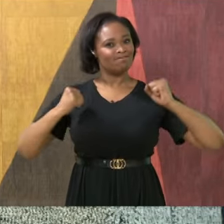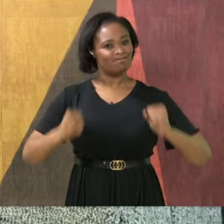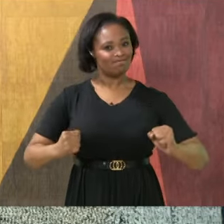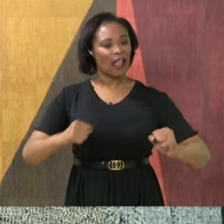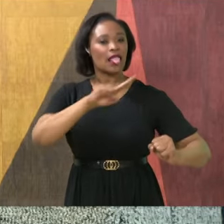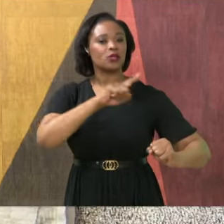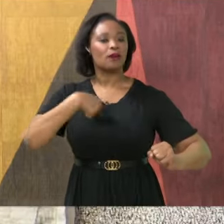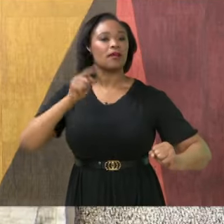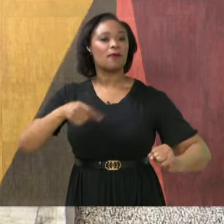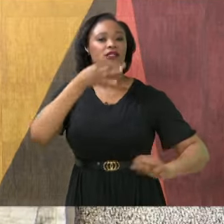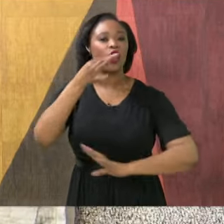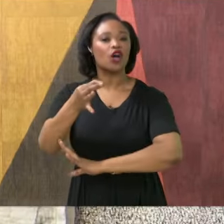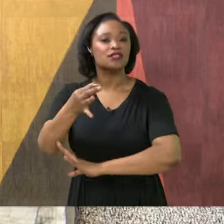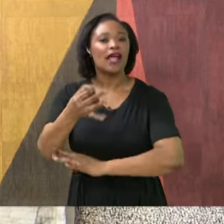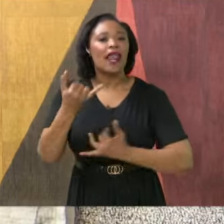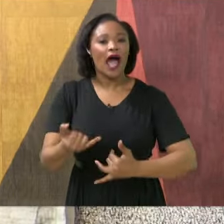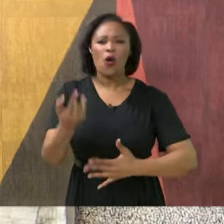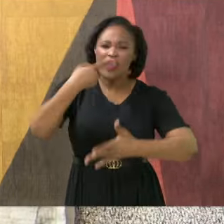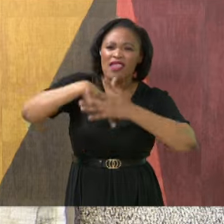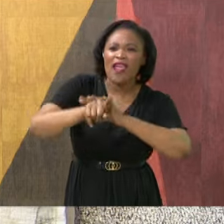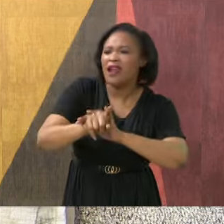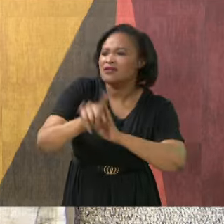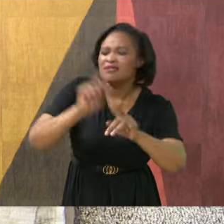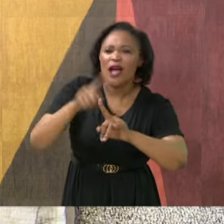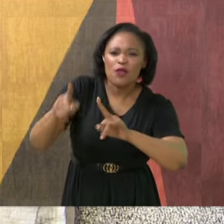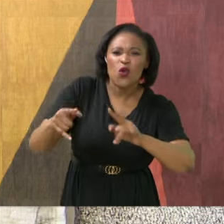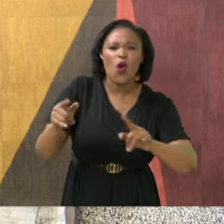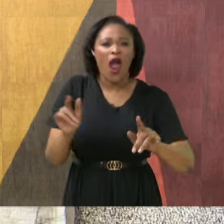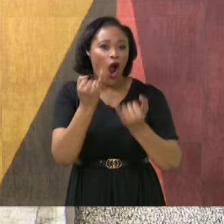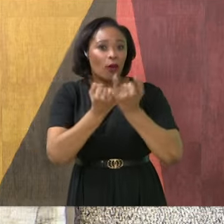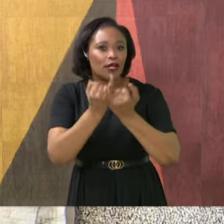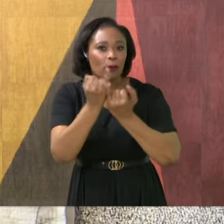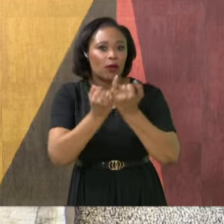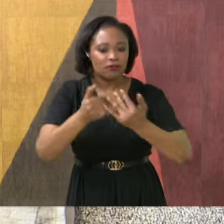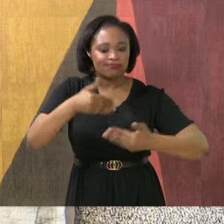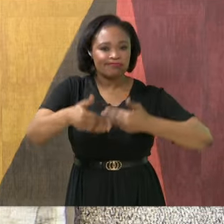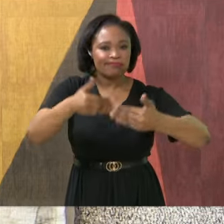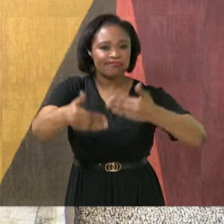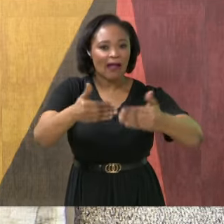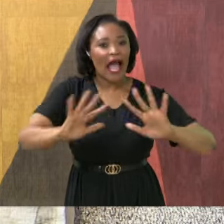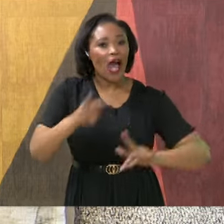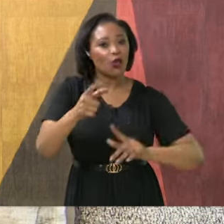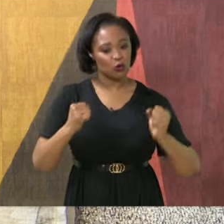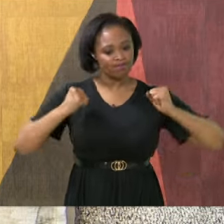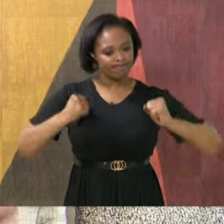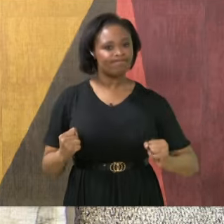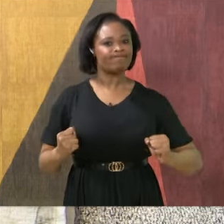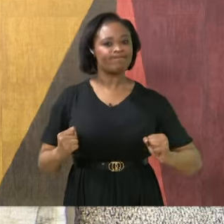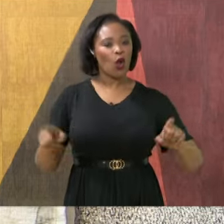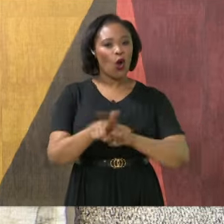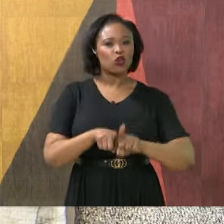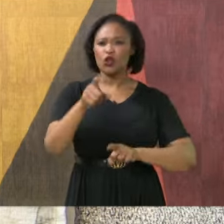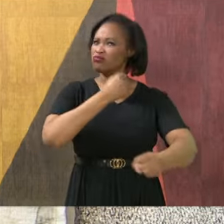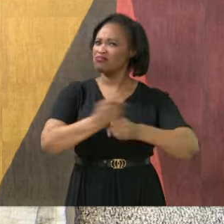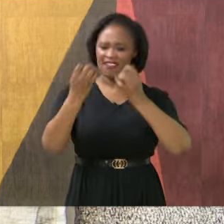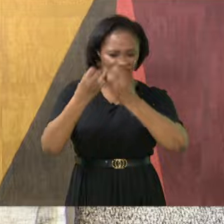know, in terms of your journey on Crown Chasers, how did you stay not just so grounded, but also what made you keep going? Because it